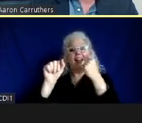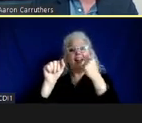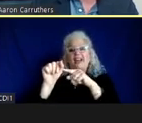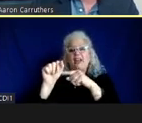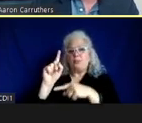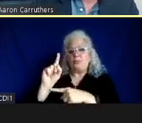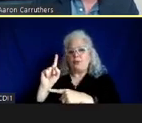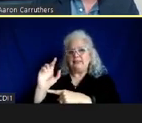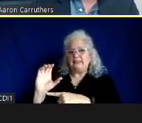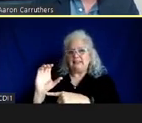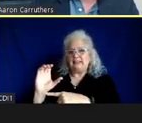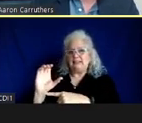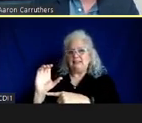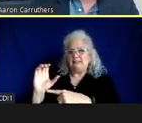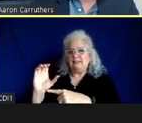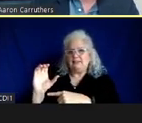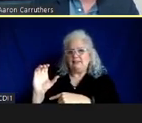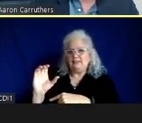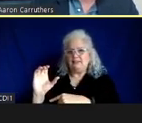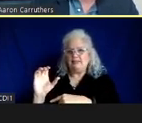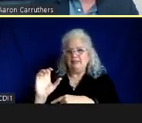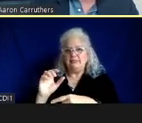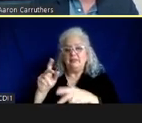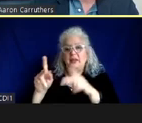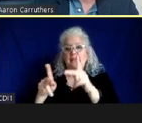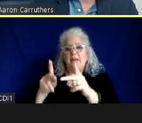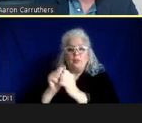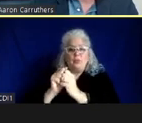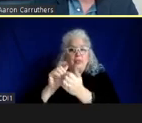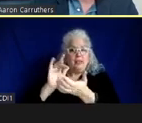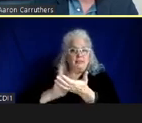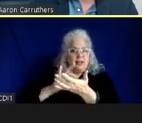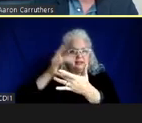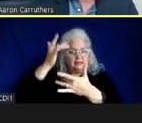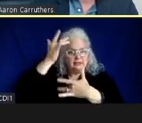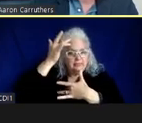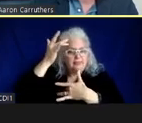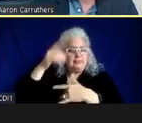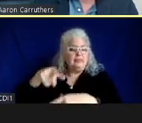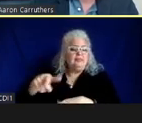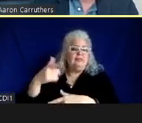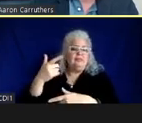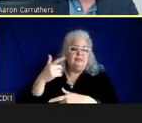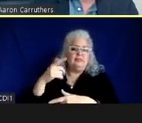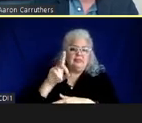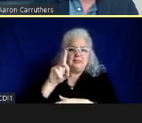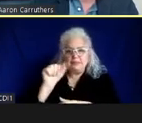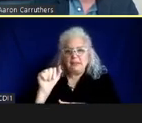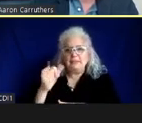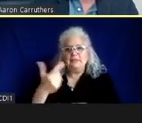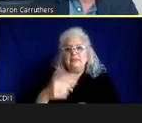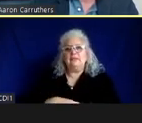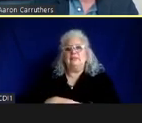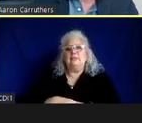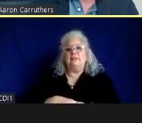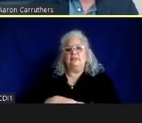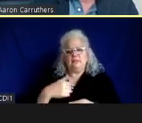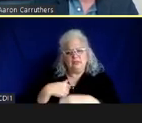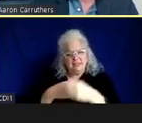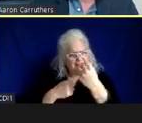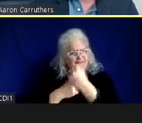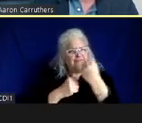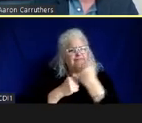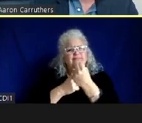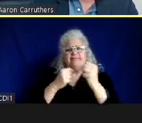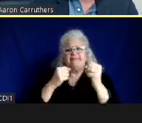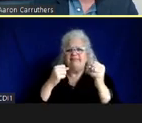or disabilities. So we are advocating, and the opportunity for advocacy is that people with disabilities who are going to